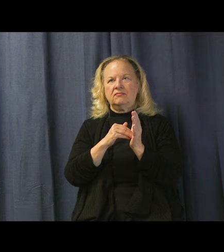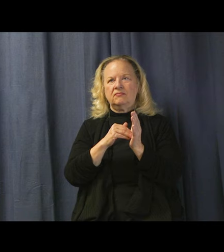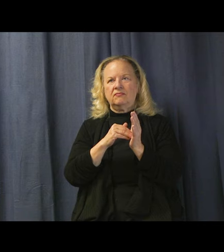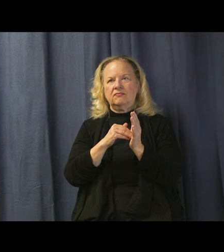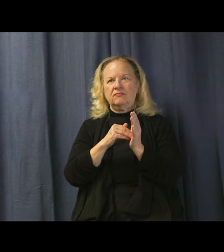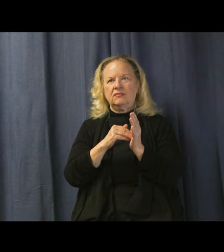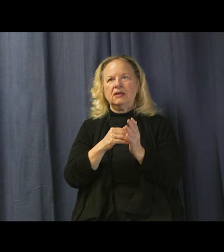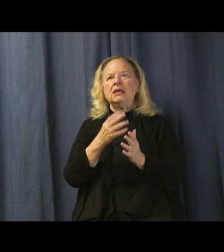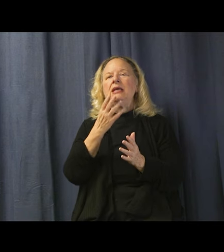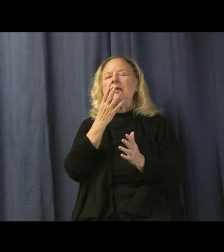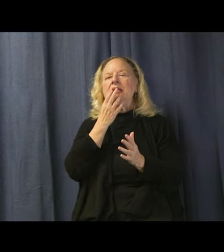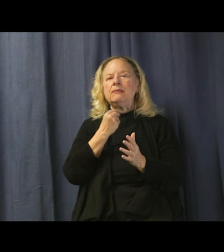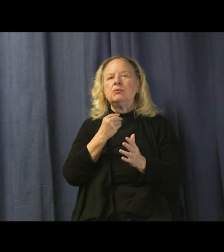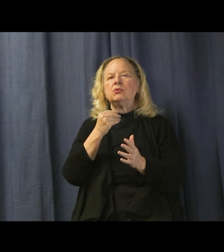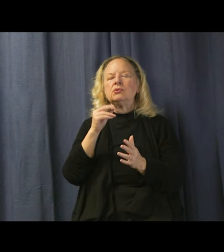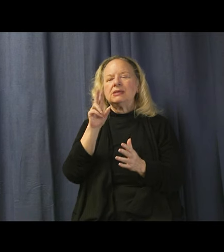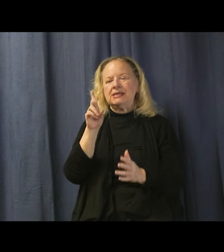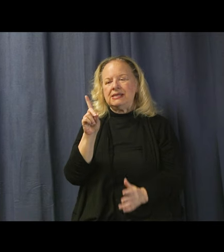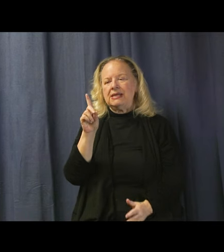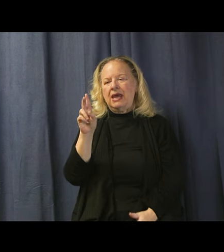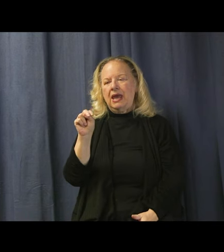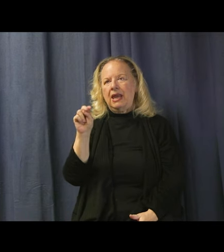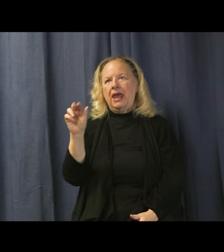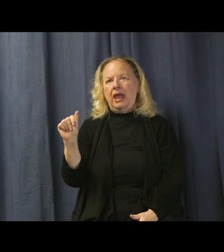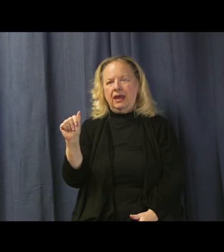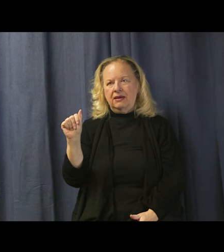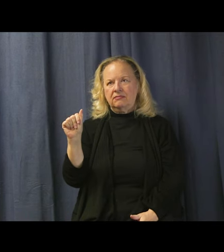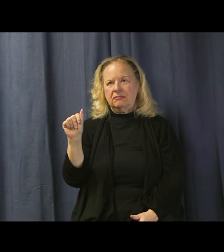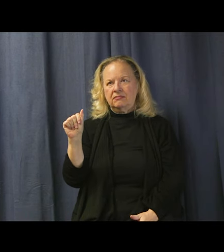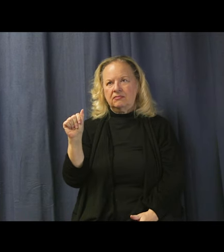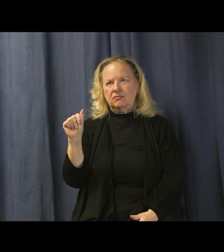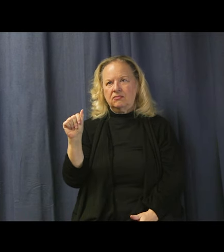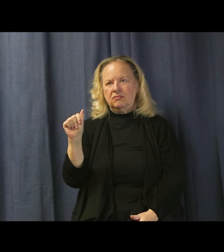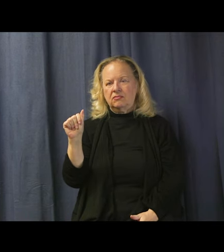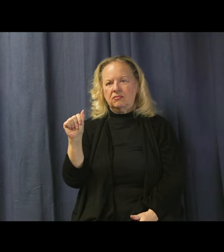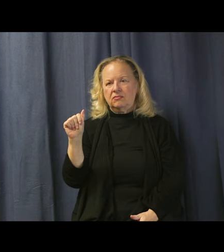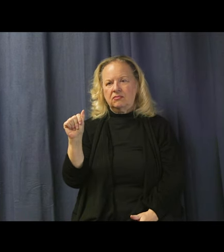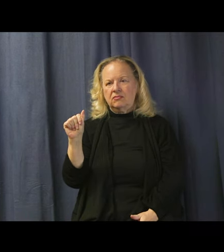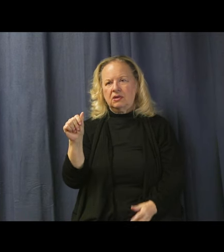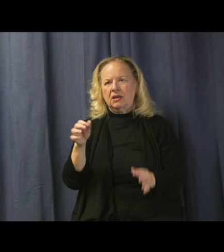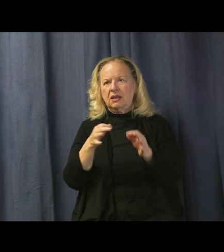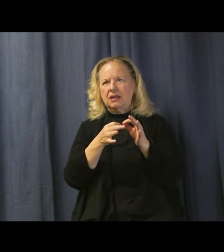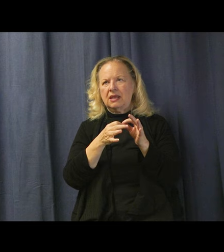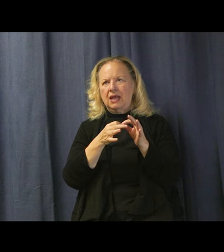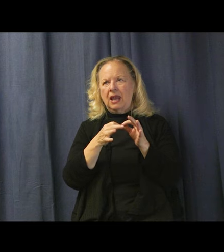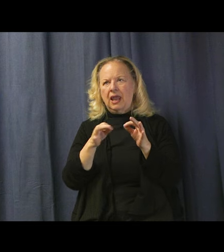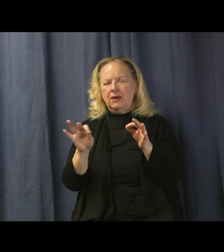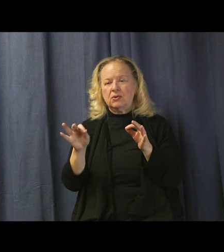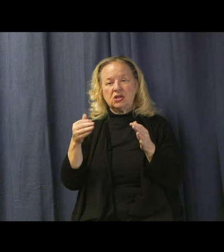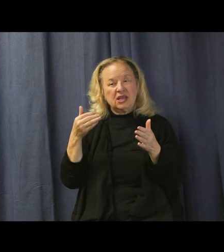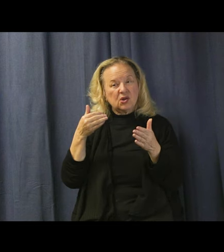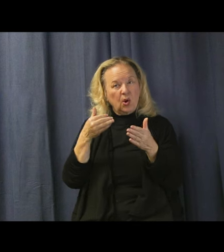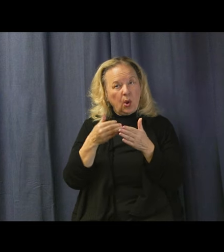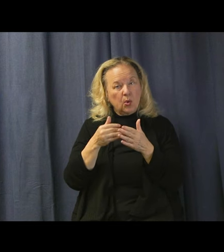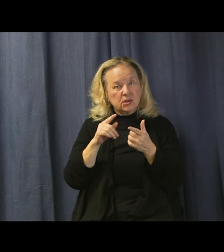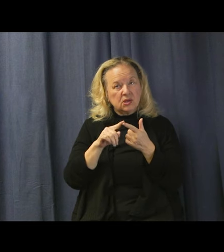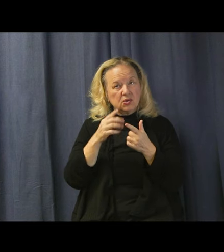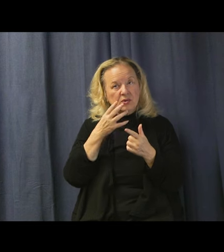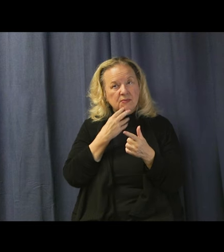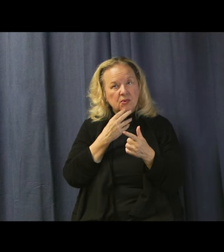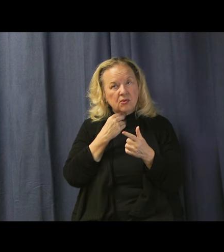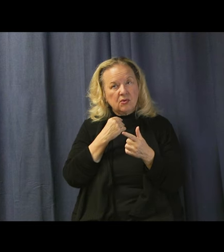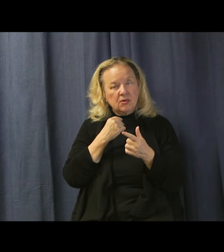how Hebrew is the DNA of who we are. You know the language that is closest to Hebrew?